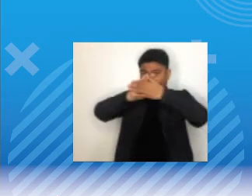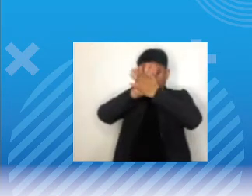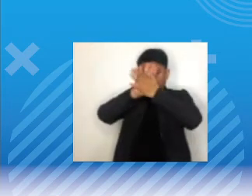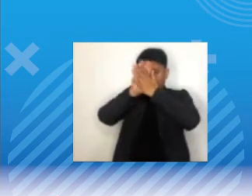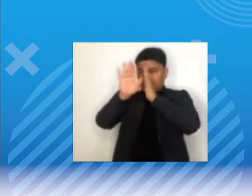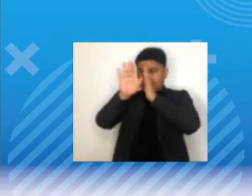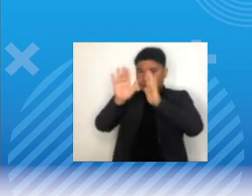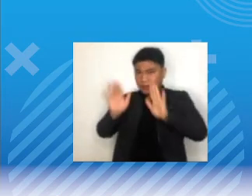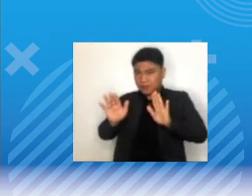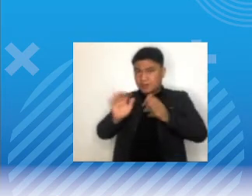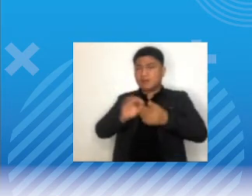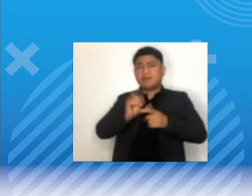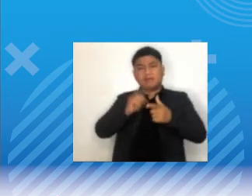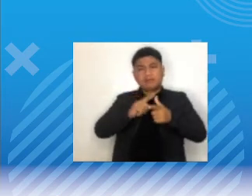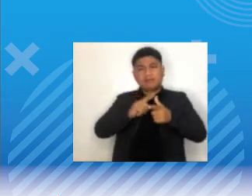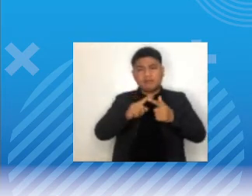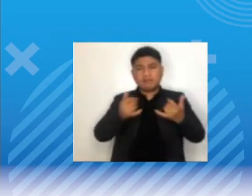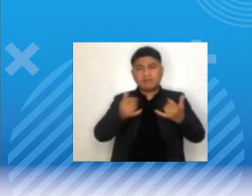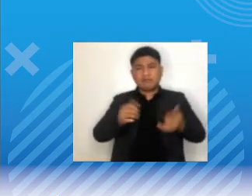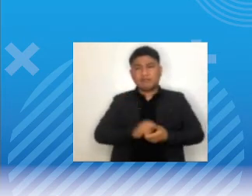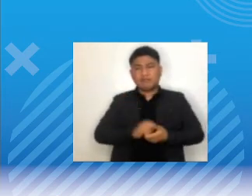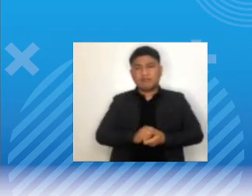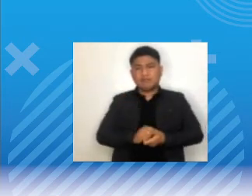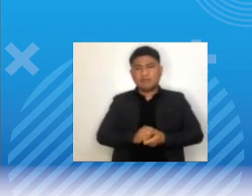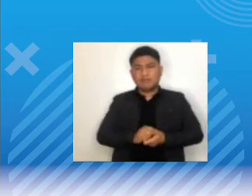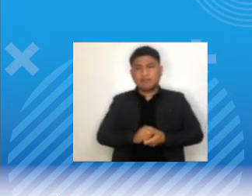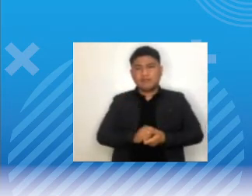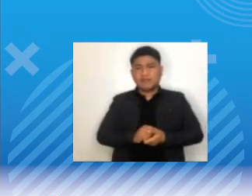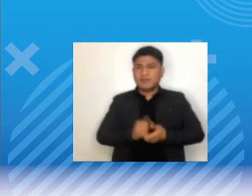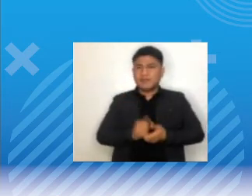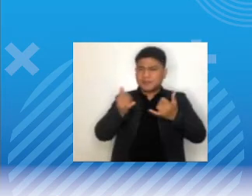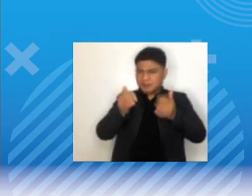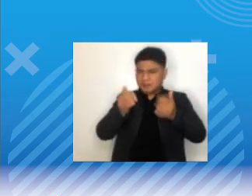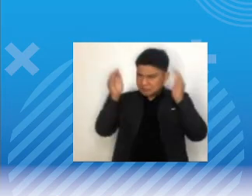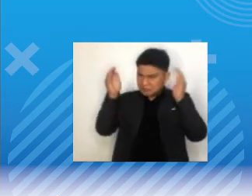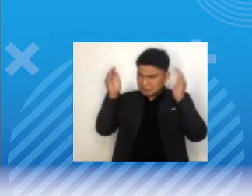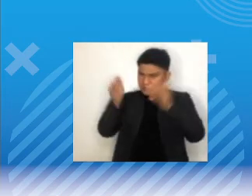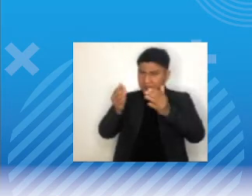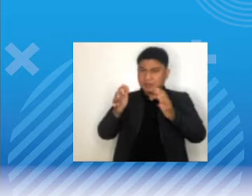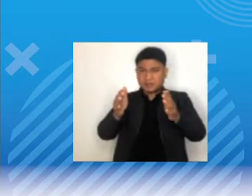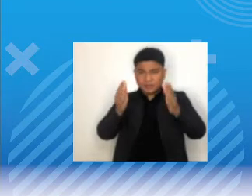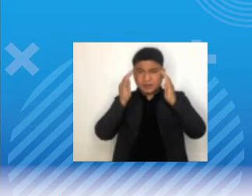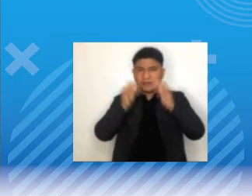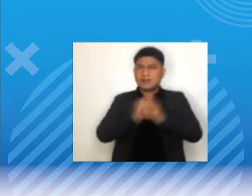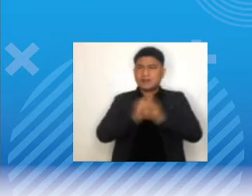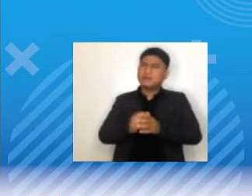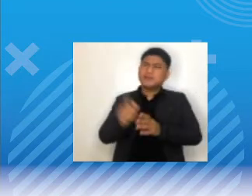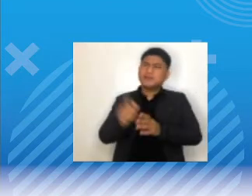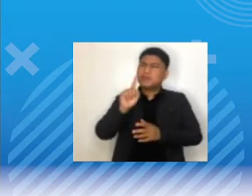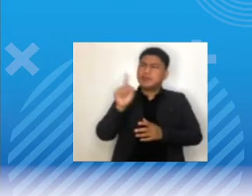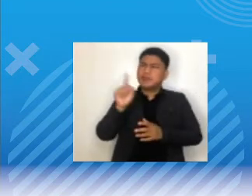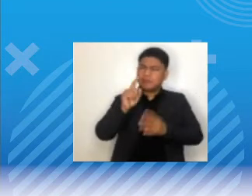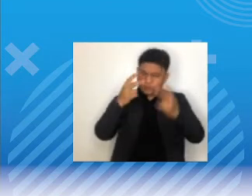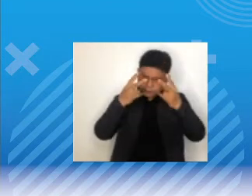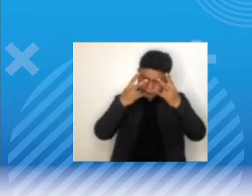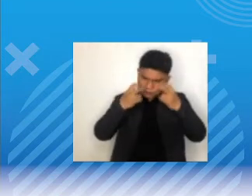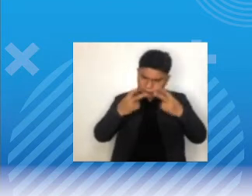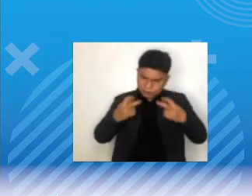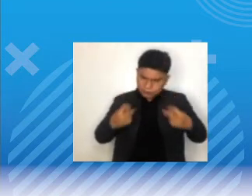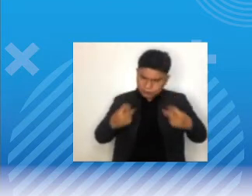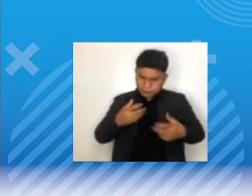kinakailangan. And then, itutuon mo ang atensyon mo sa pagpansin kung anong nangyayari sa kalooban